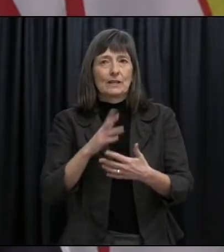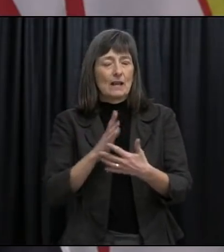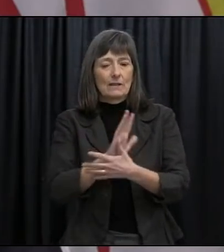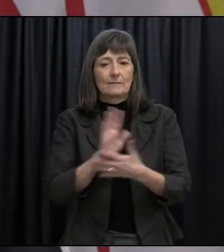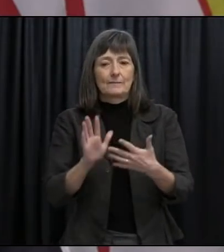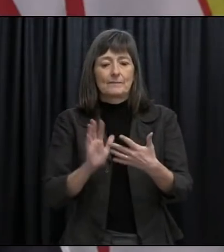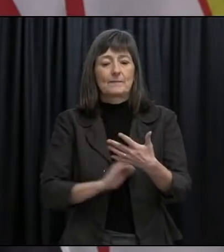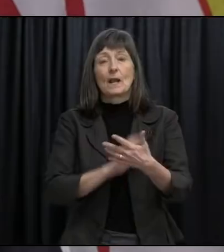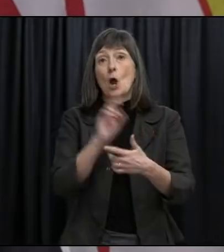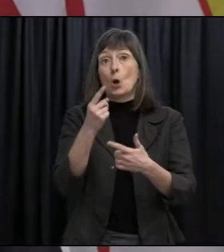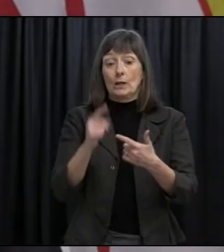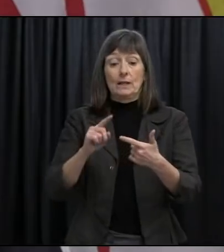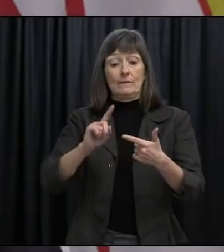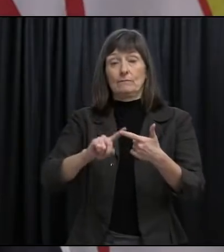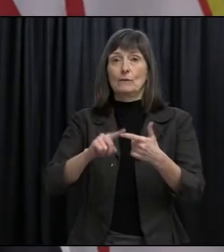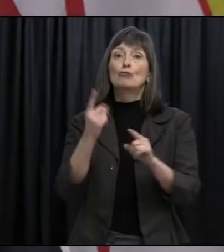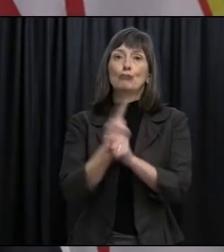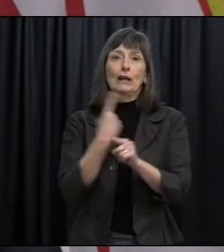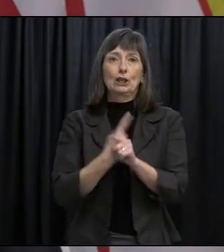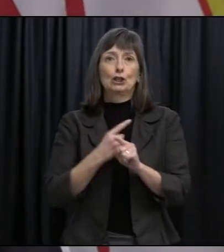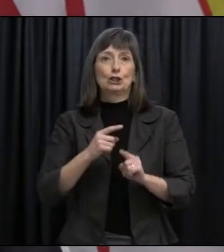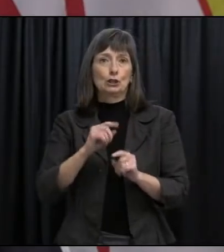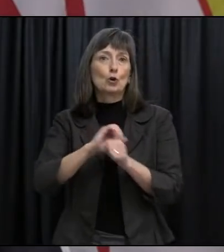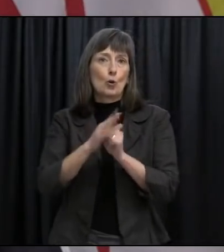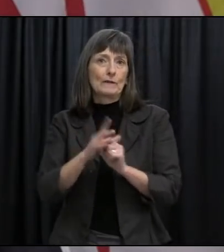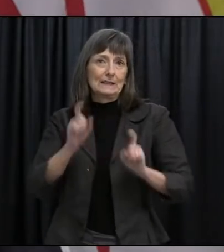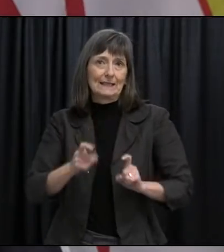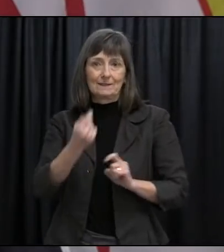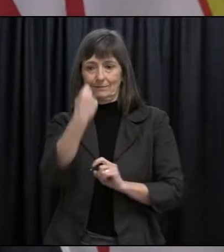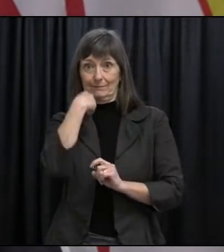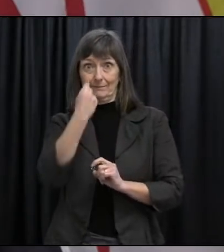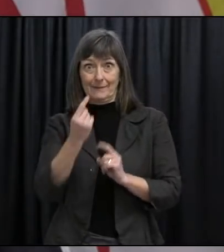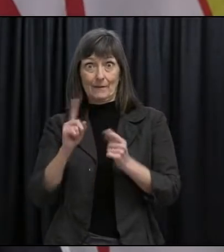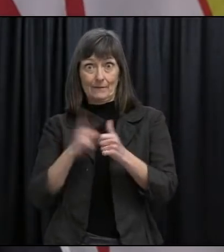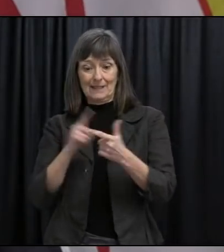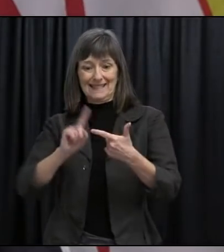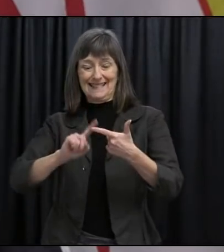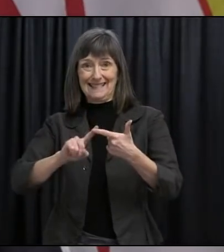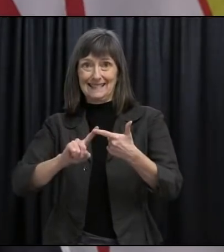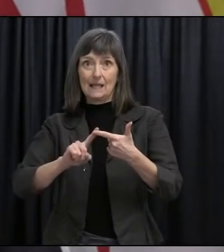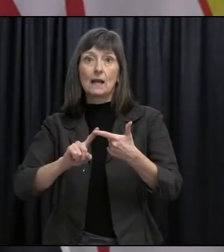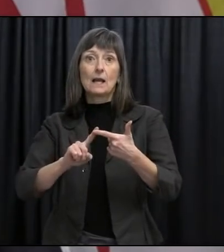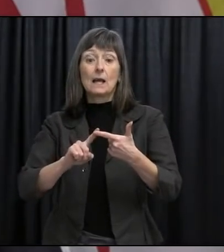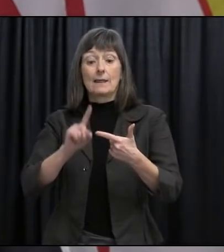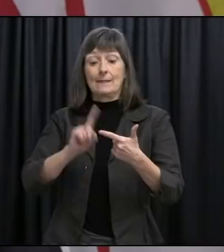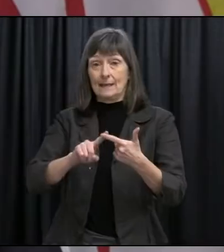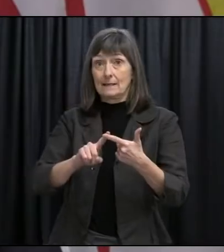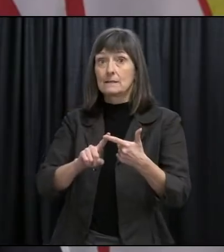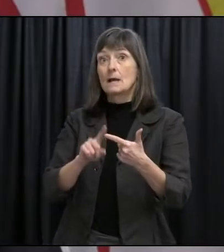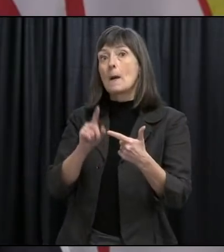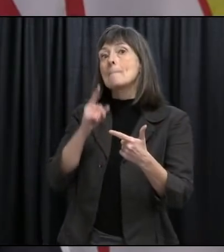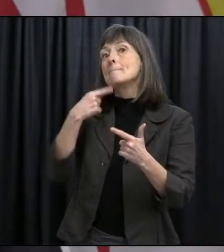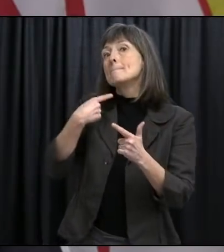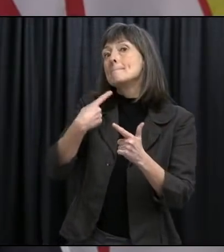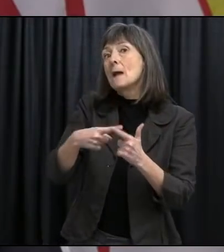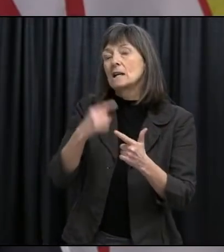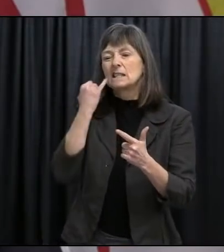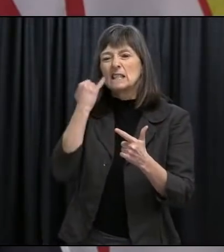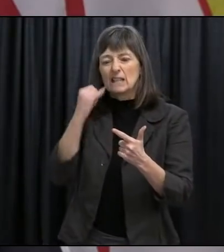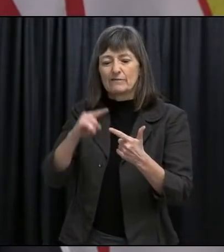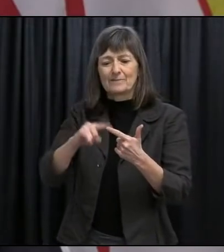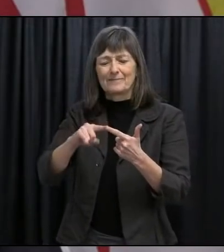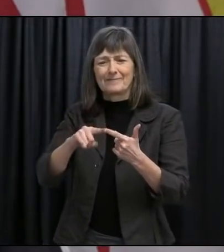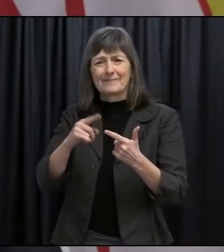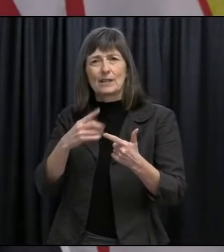the PCR test on, our usual COVID test. And then there's a parameter that they look at called the